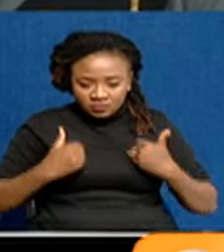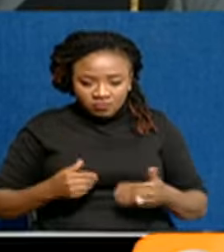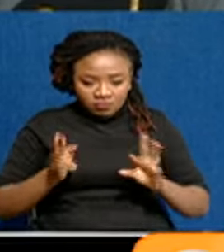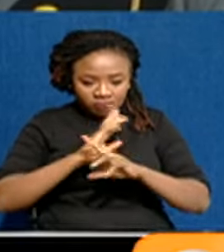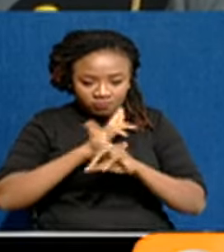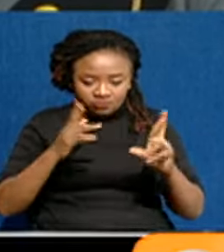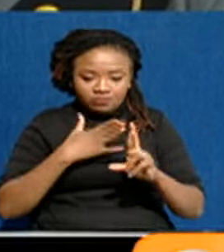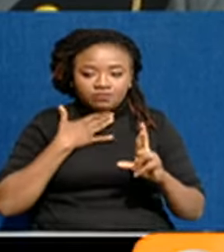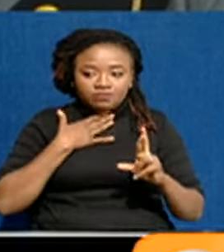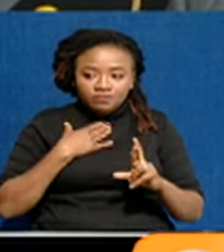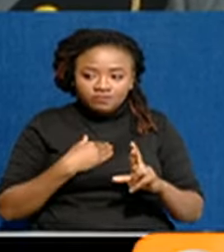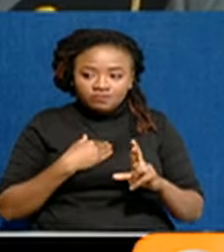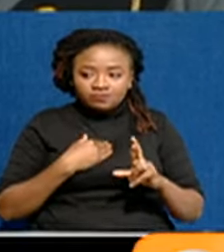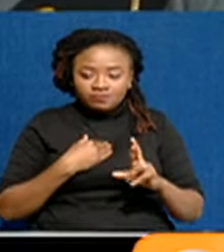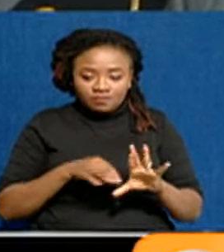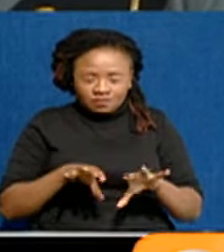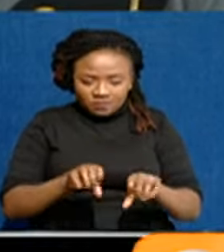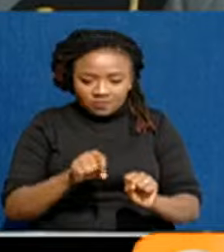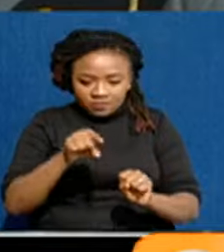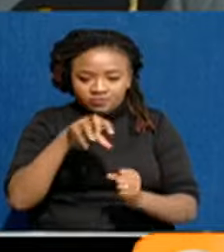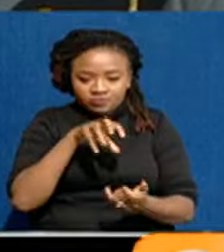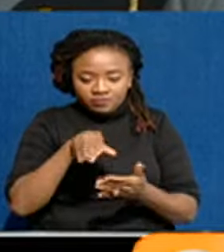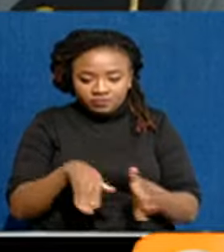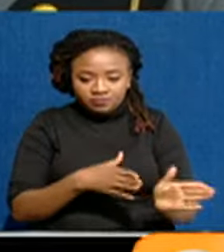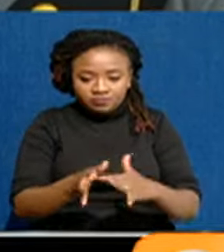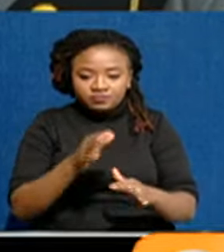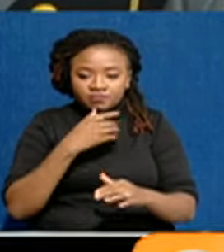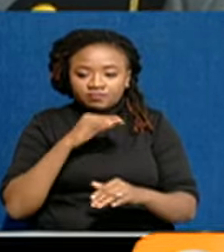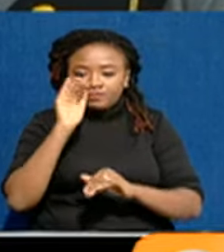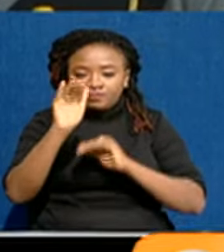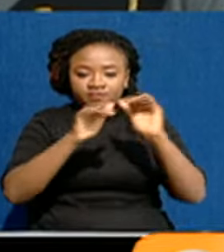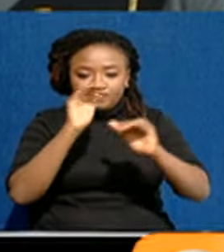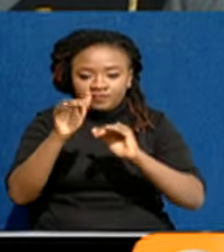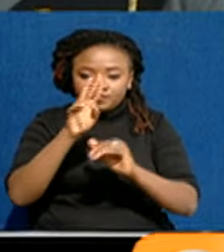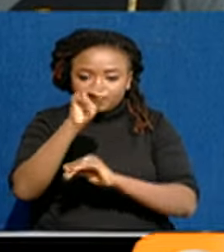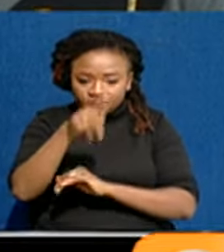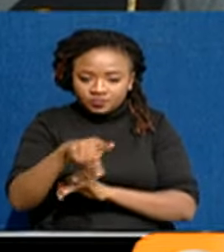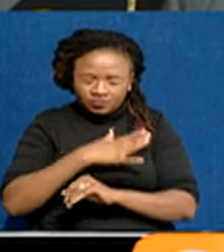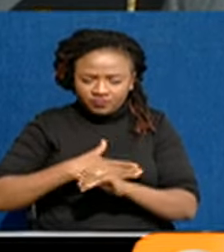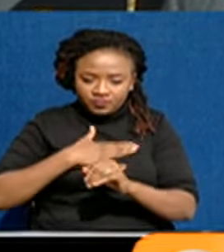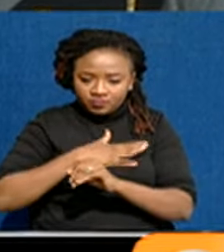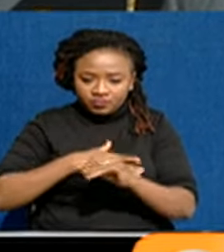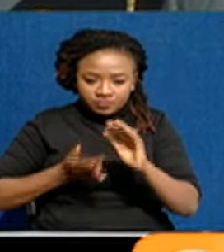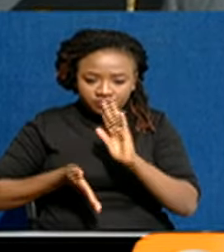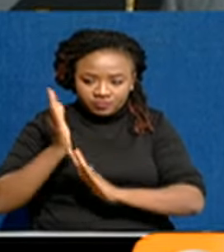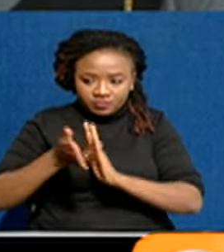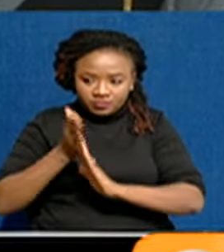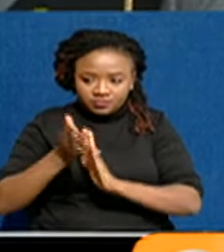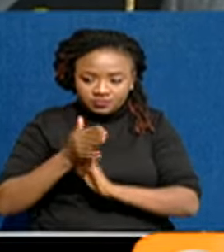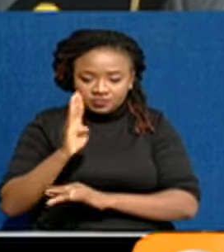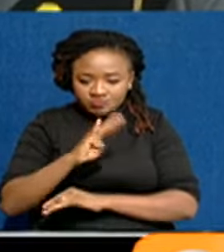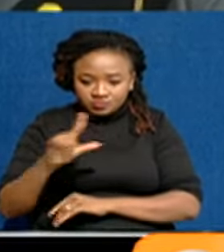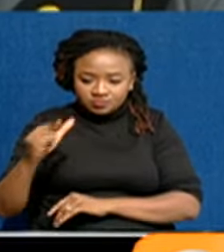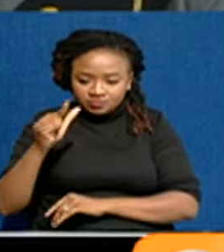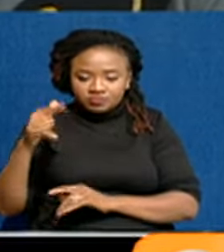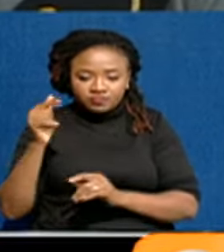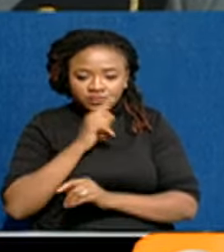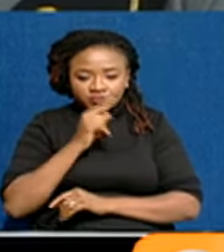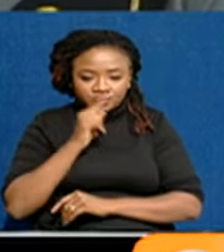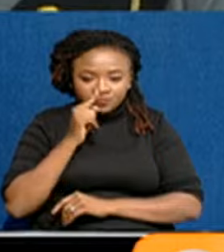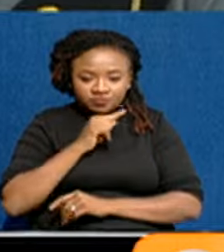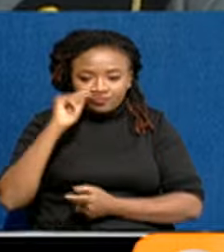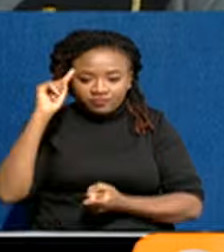opportunity, to call upon members of parliament to fast track the passage of the disaster risk reduction bill, which has been pending,